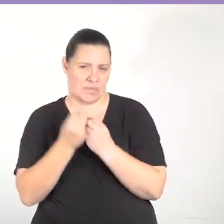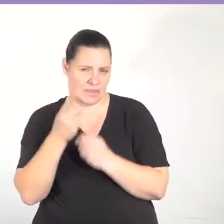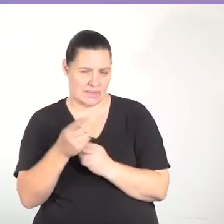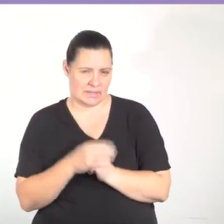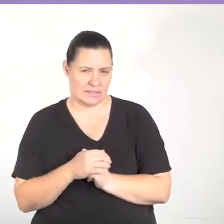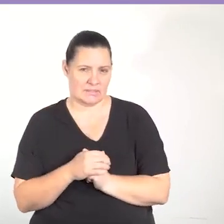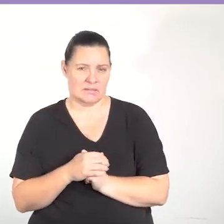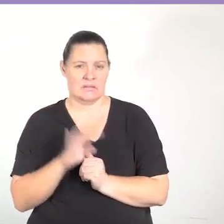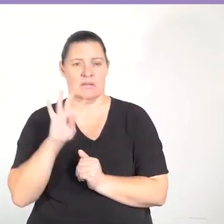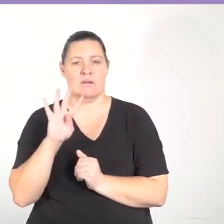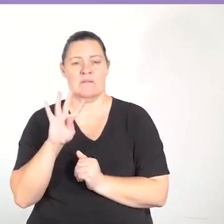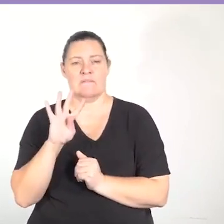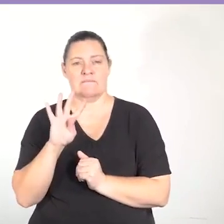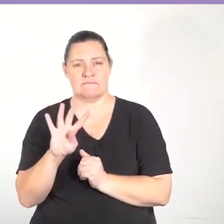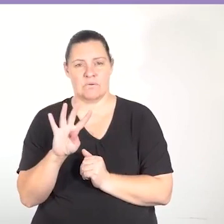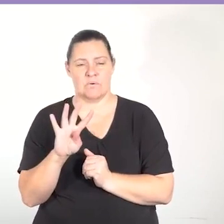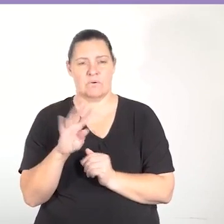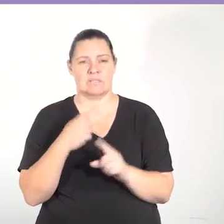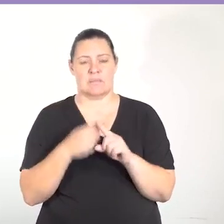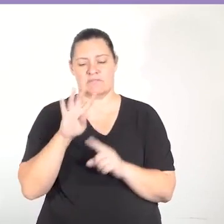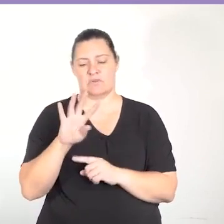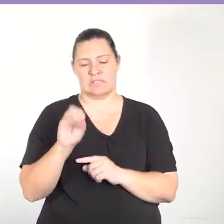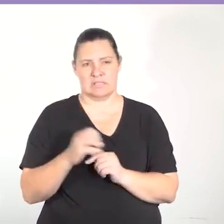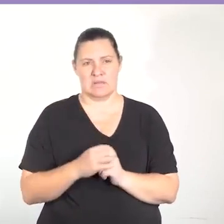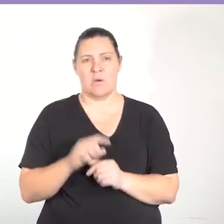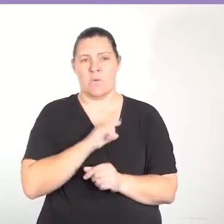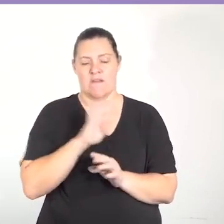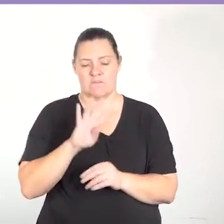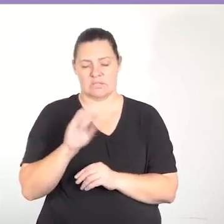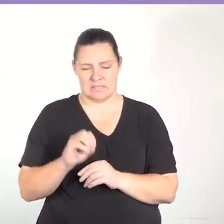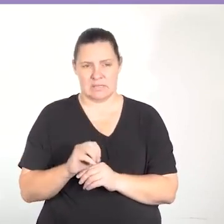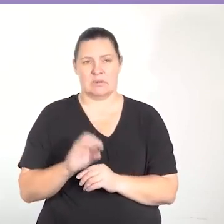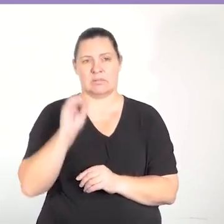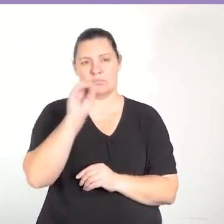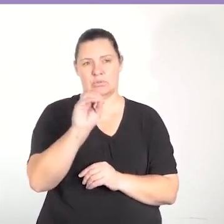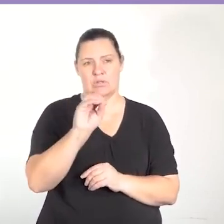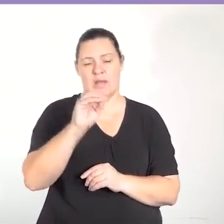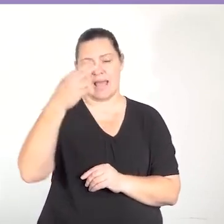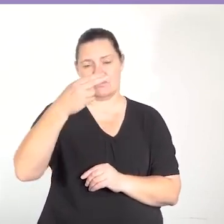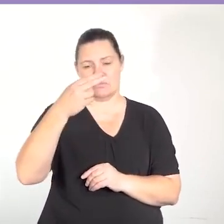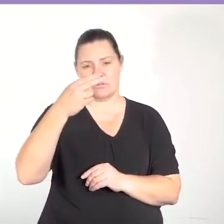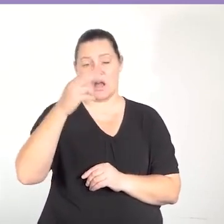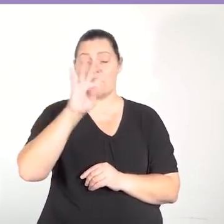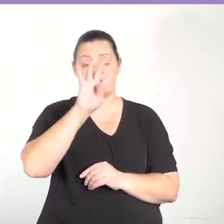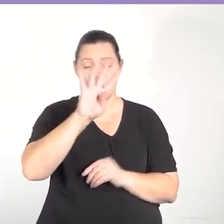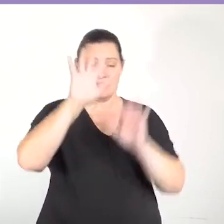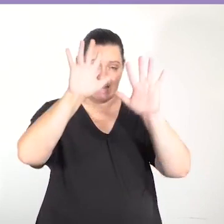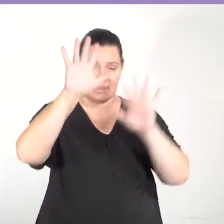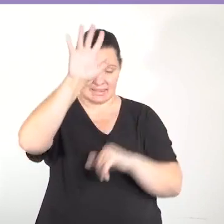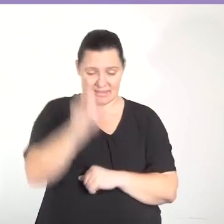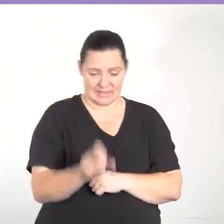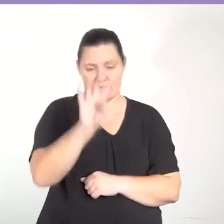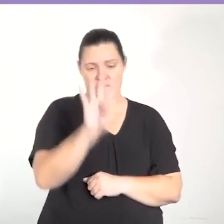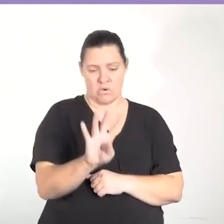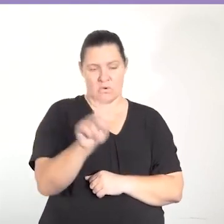to work with that. So 4 multiplied by 40. So because I multiplied by 40, I need to place a 4 in the